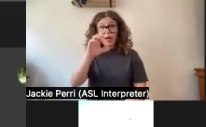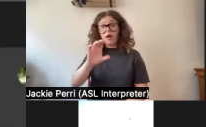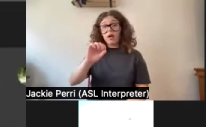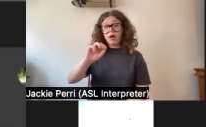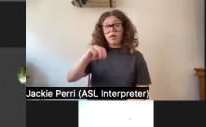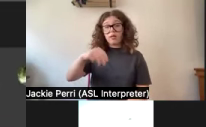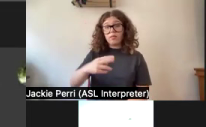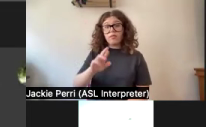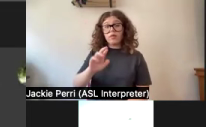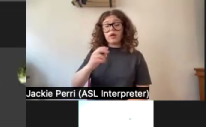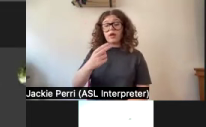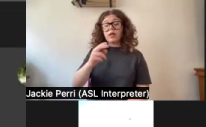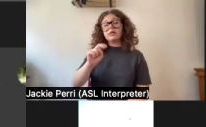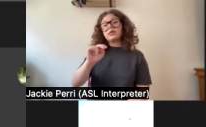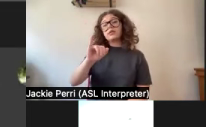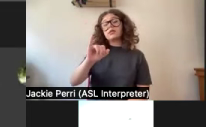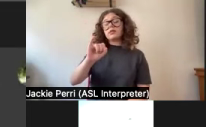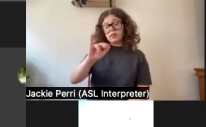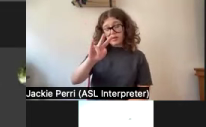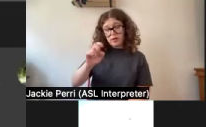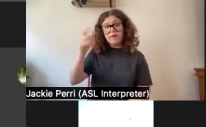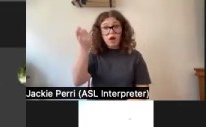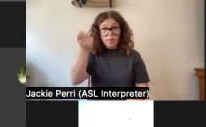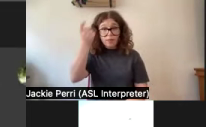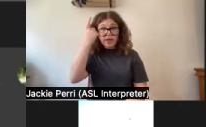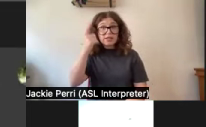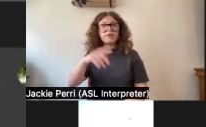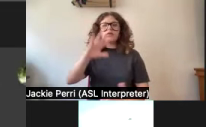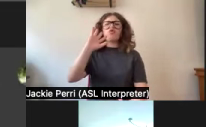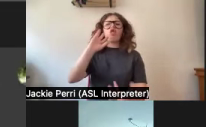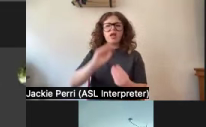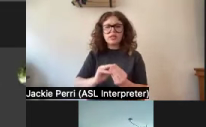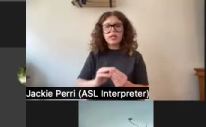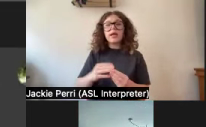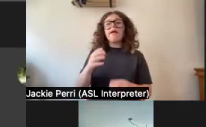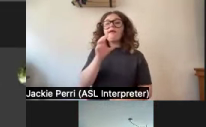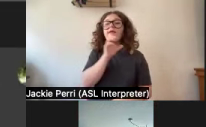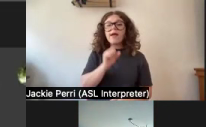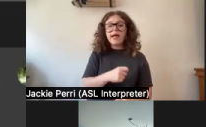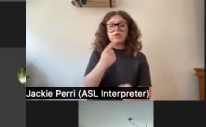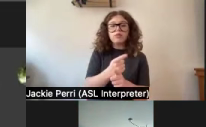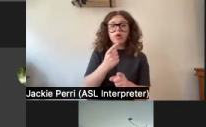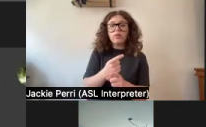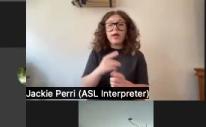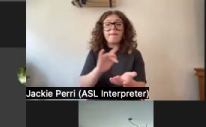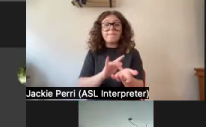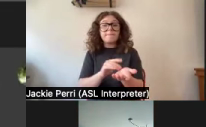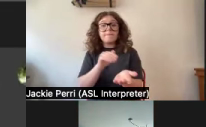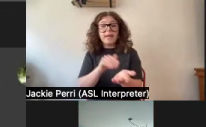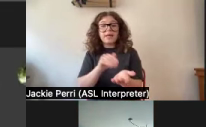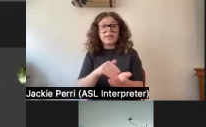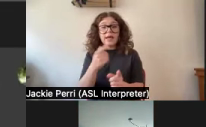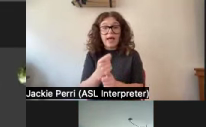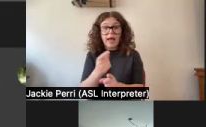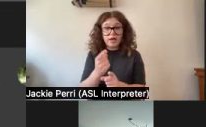more holistic. It is age appropriate and medically accurate education about sex and sexuality.